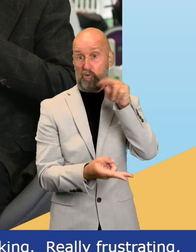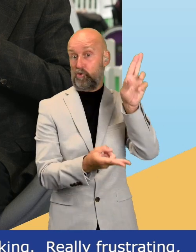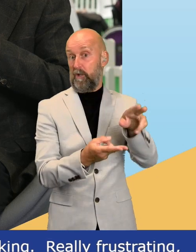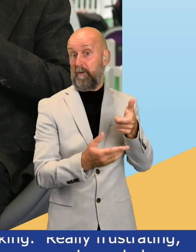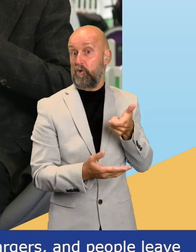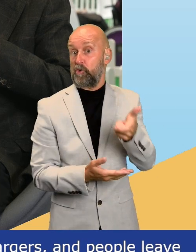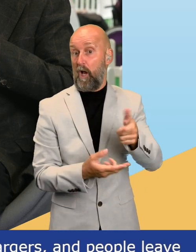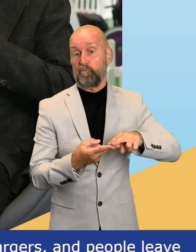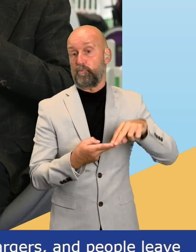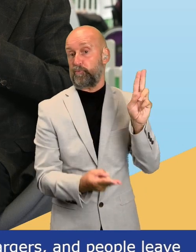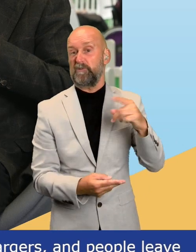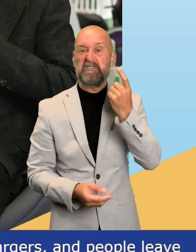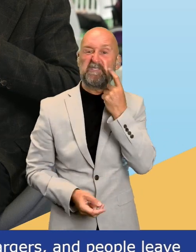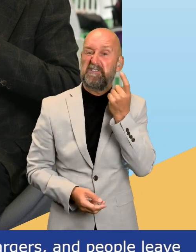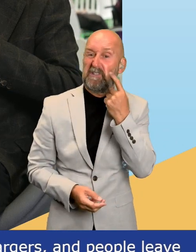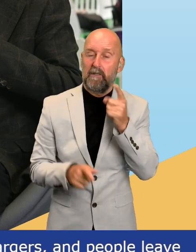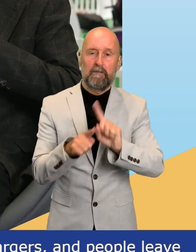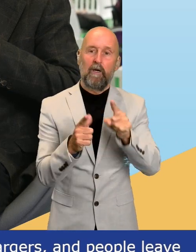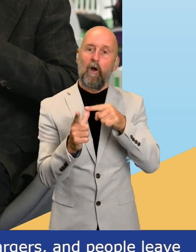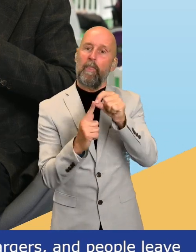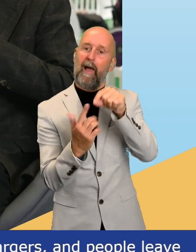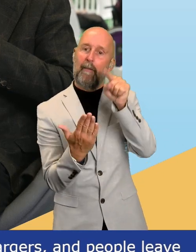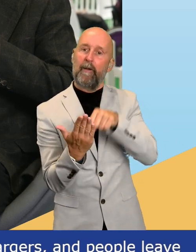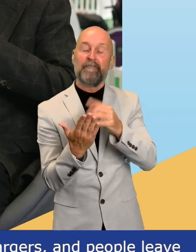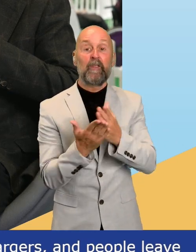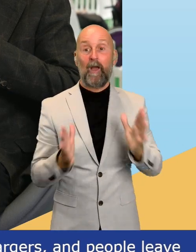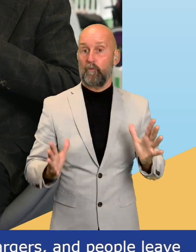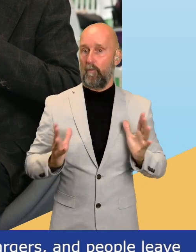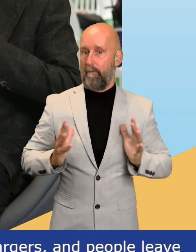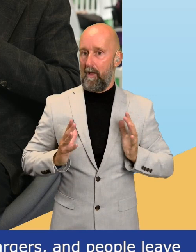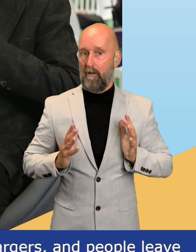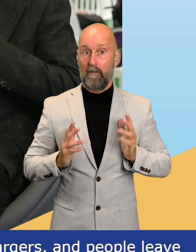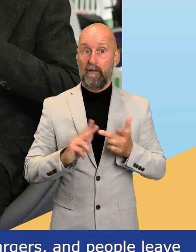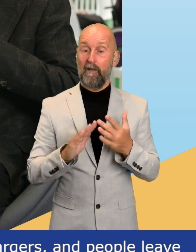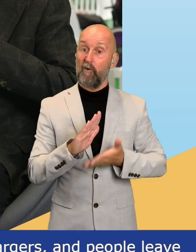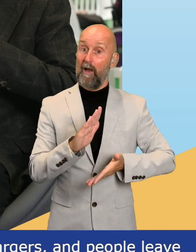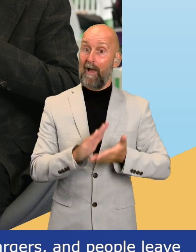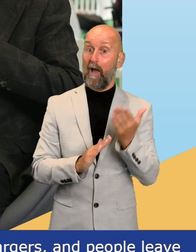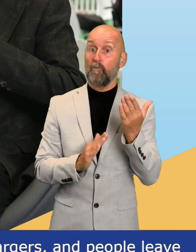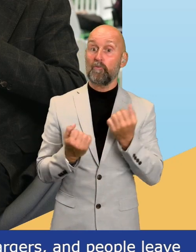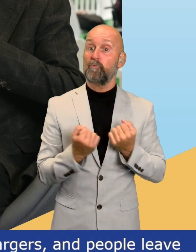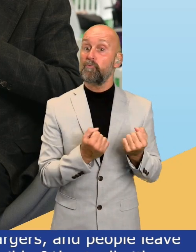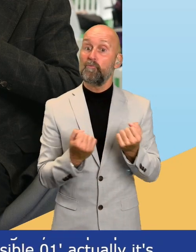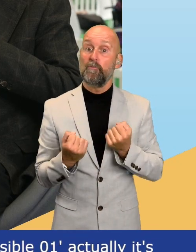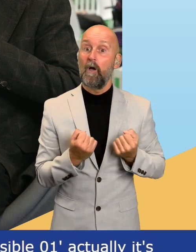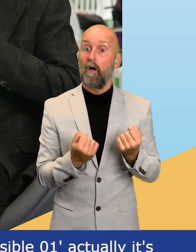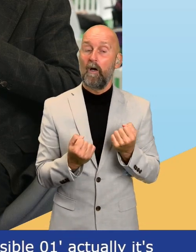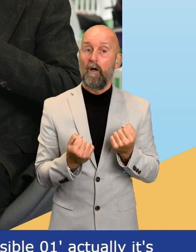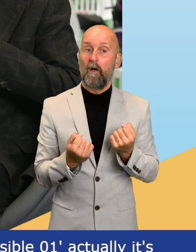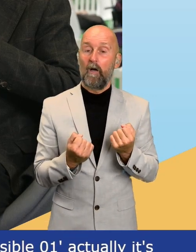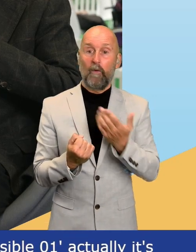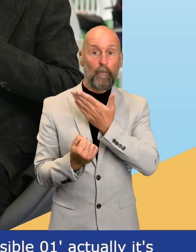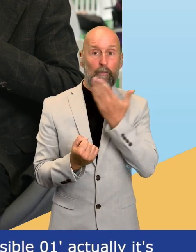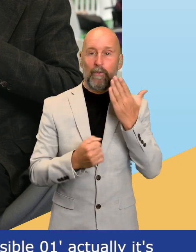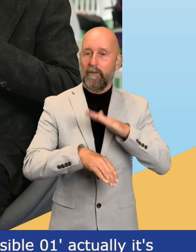was really easy. So there are ways around that, but it just involves preparation. And sometimes if you're just out on a whim, and, you haven't, you know, you haven't had time